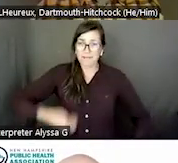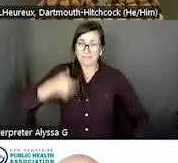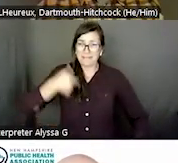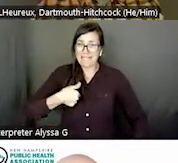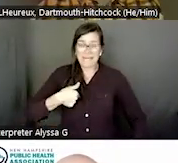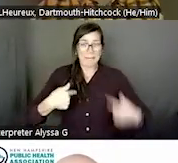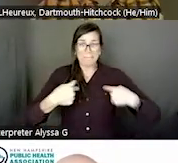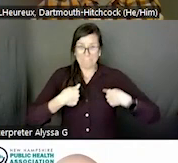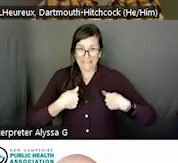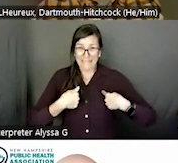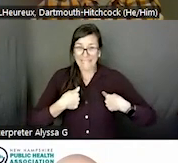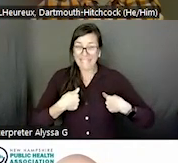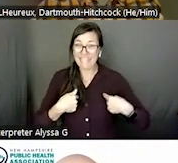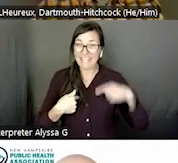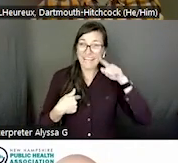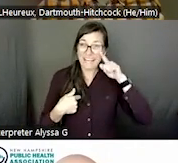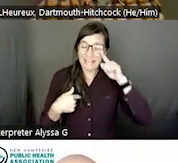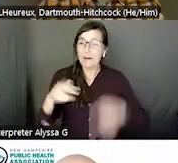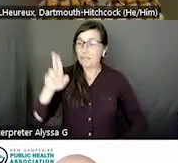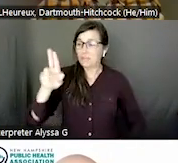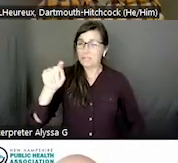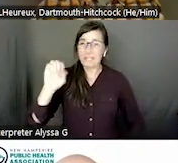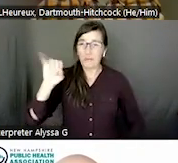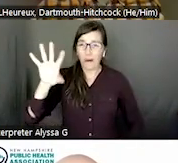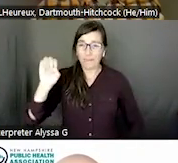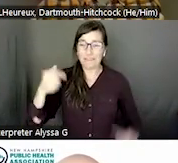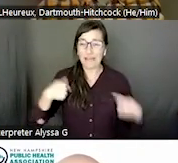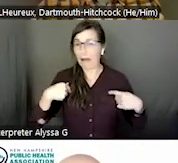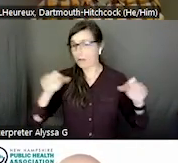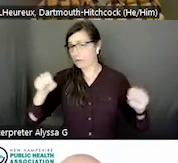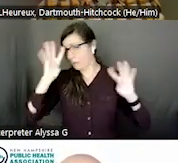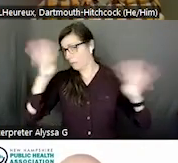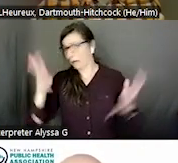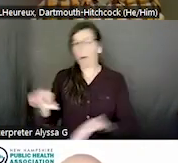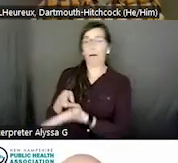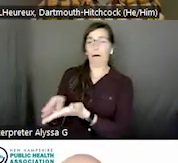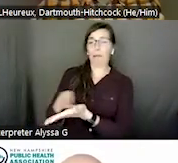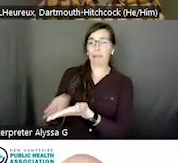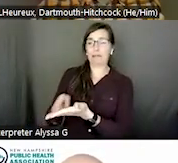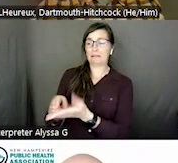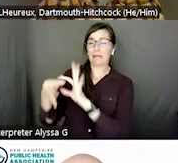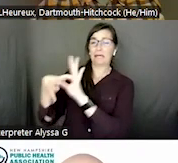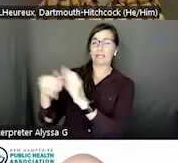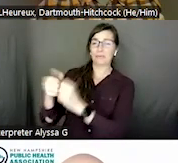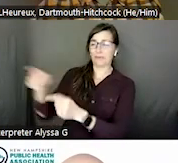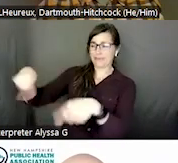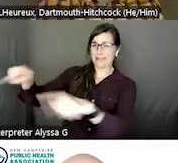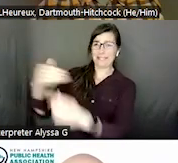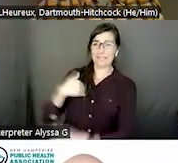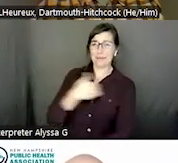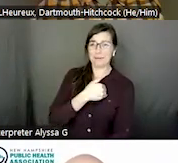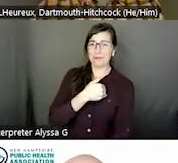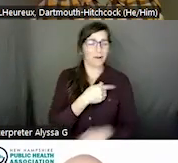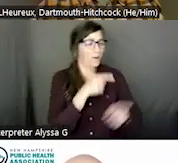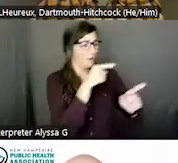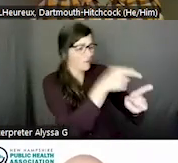to sit here in my UT office and create an authentic connection with Fuerza Unida were it not for